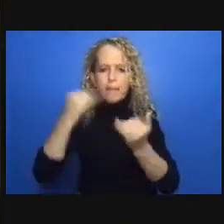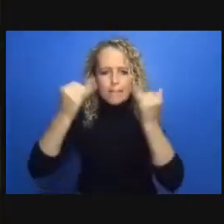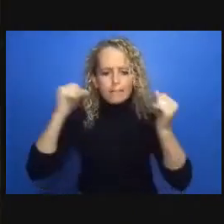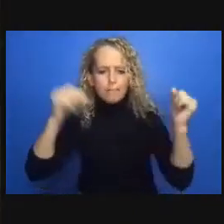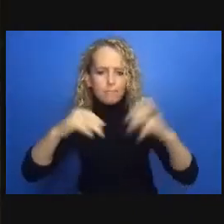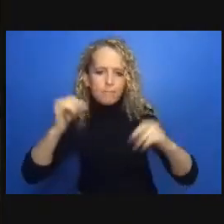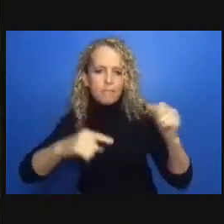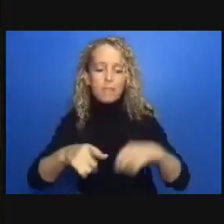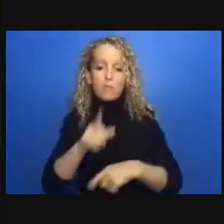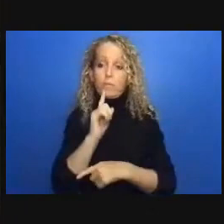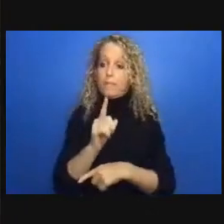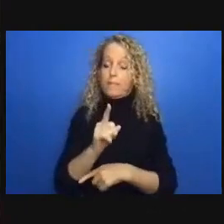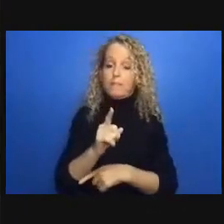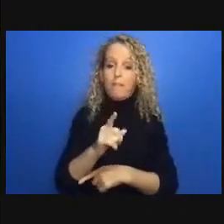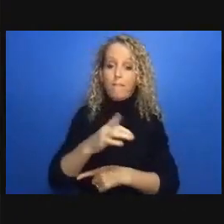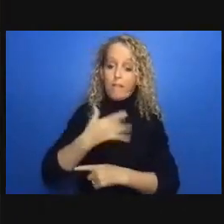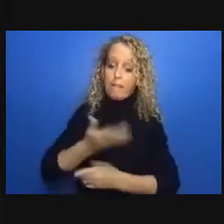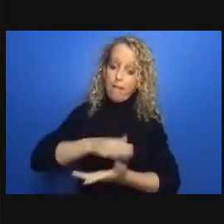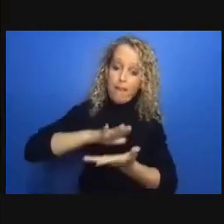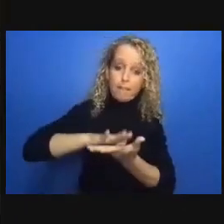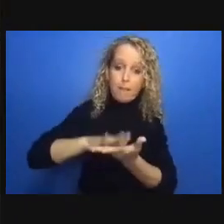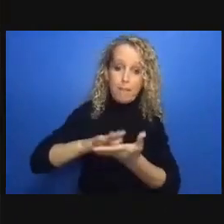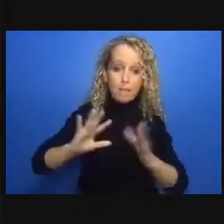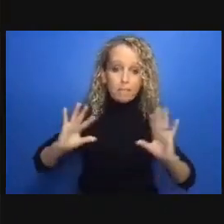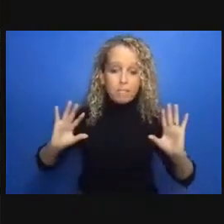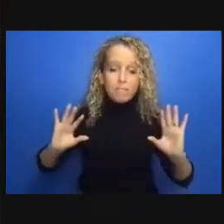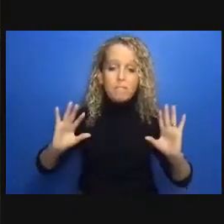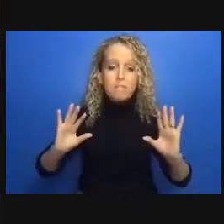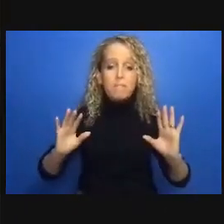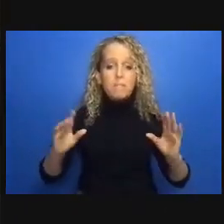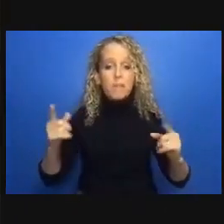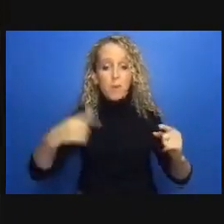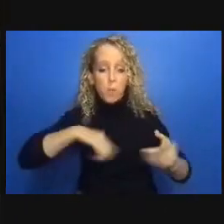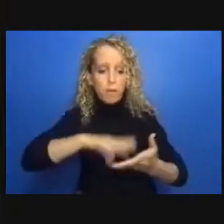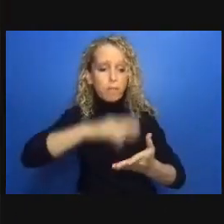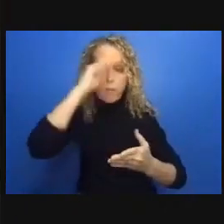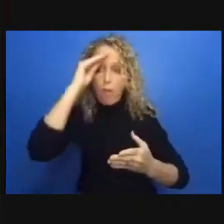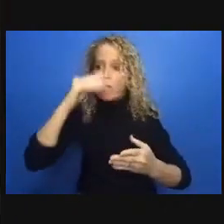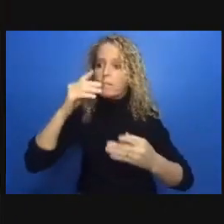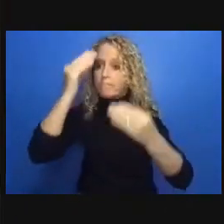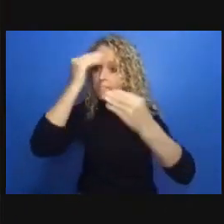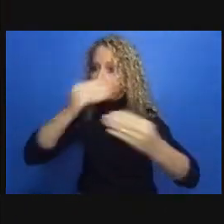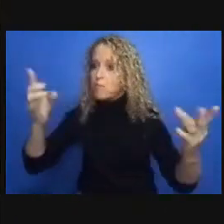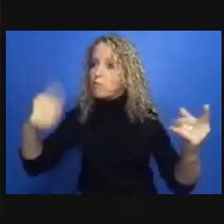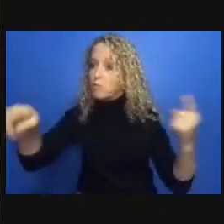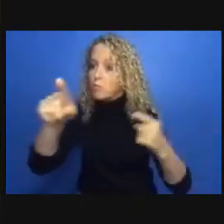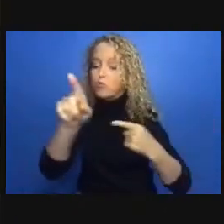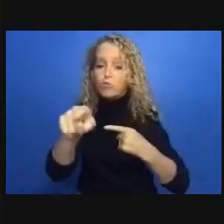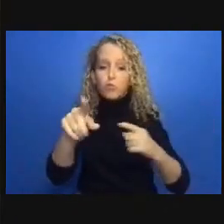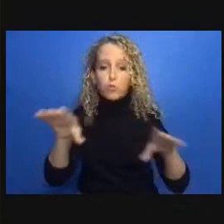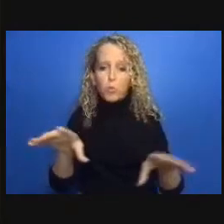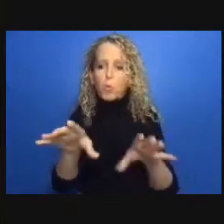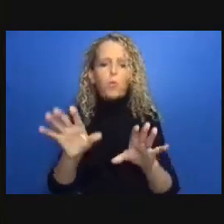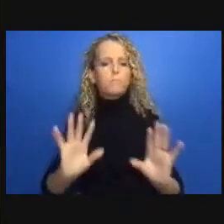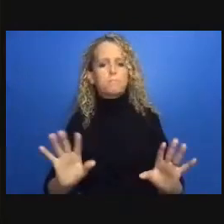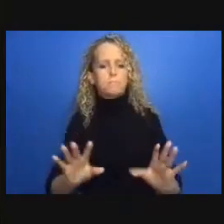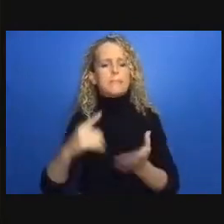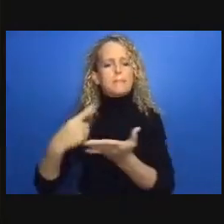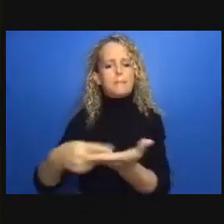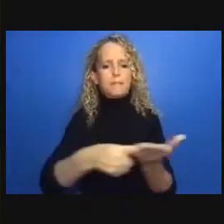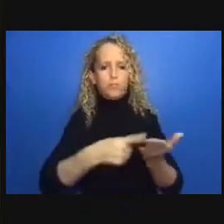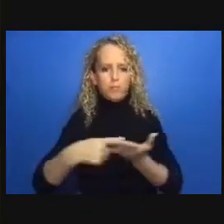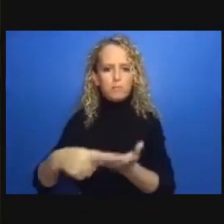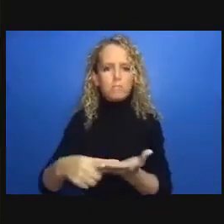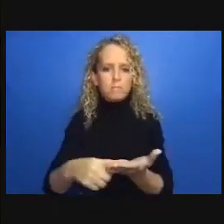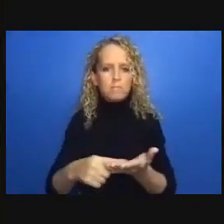academic exercise where we are going out and telling others what we think needs to be done. This is a discussion. This has created an opportunity